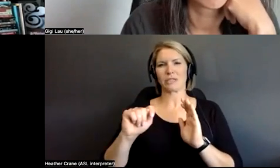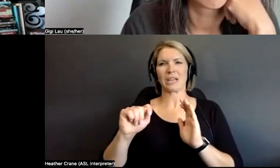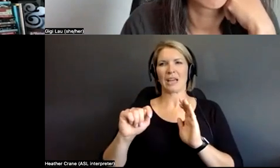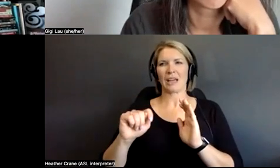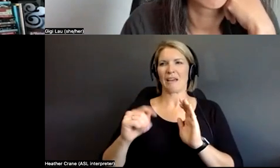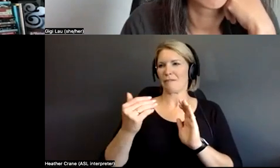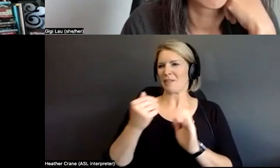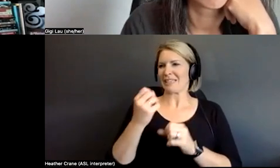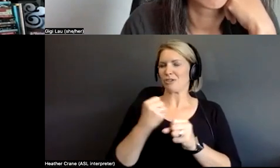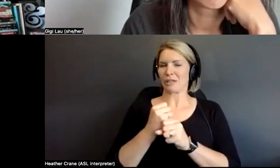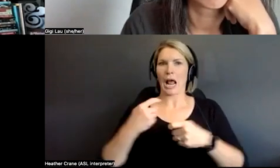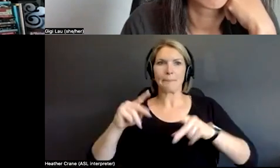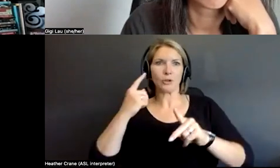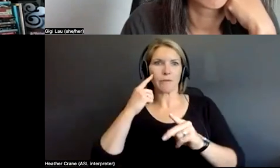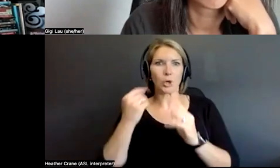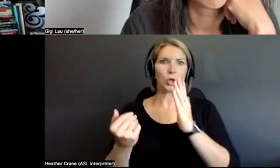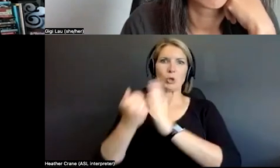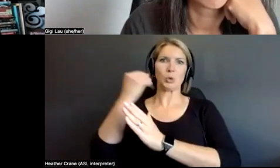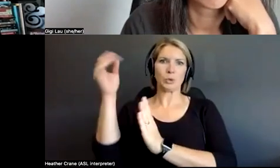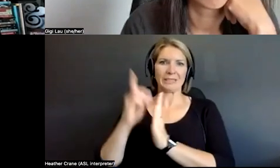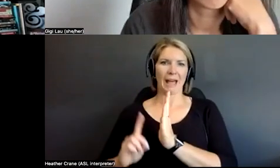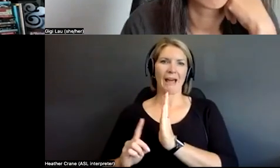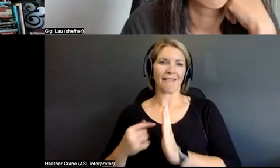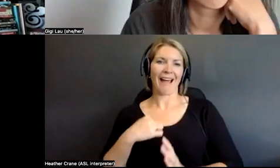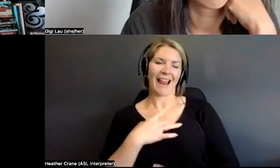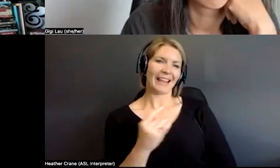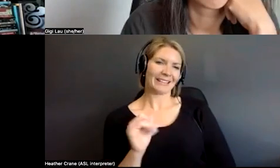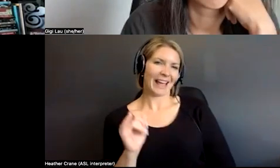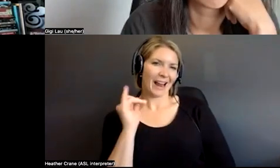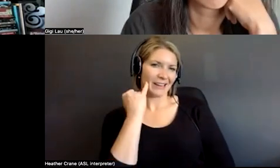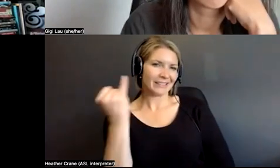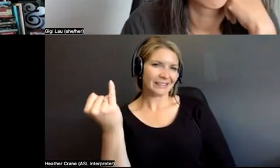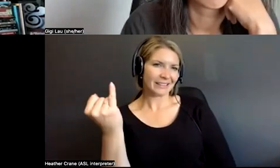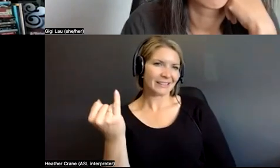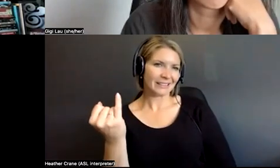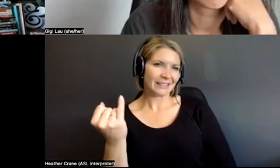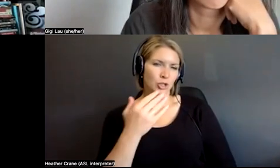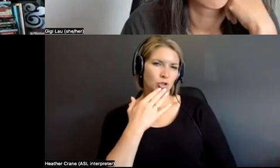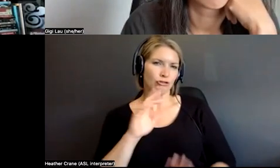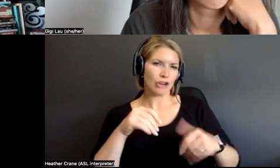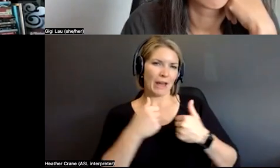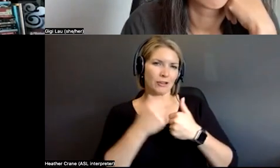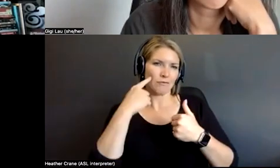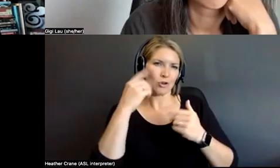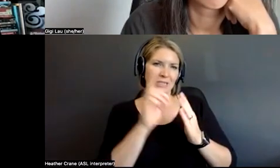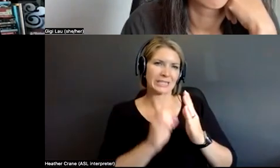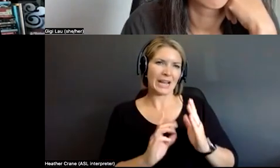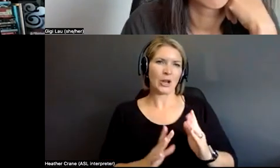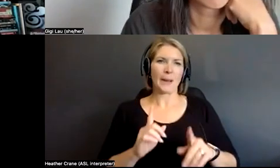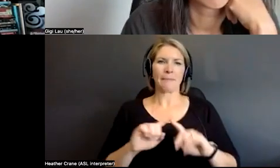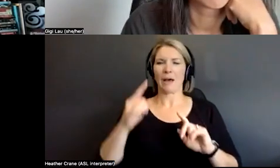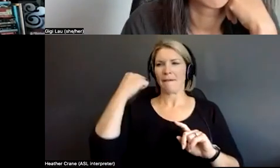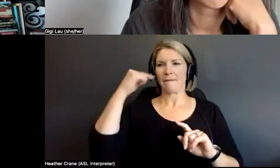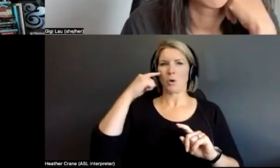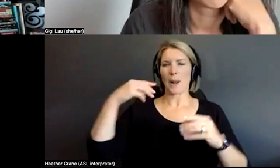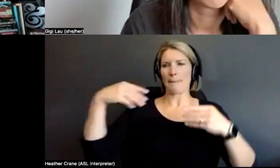So I could see it being a good challenge for a designer. But yeah, for the market, it seems like a completely crazy thing